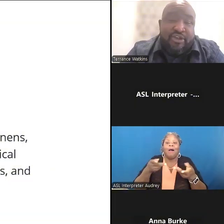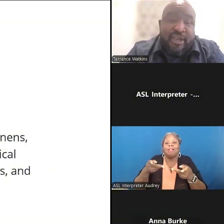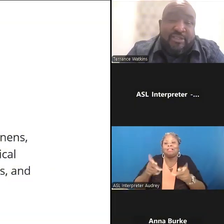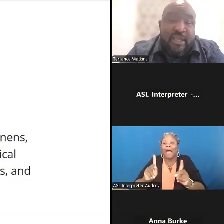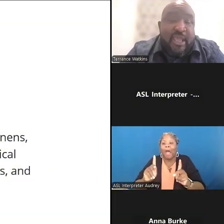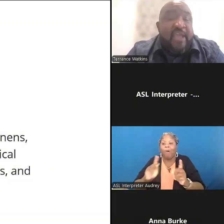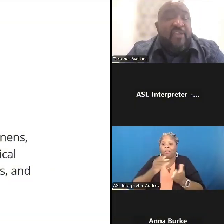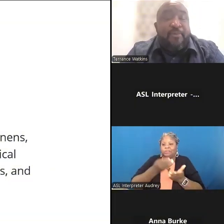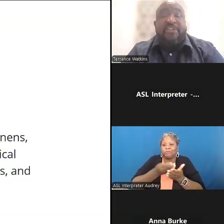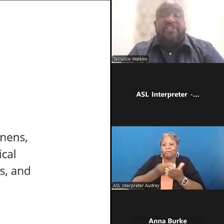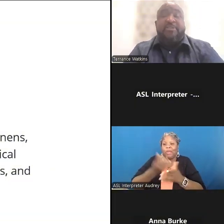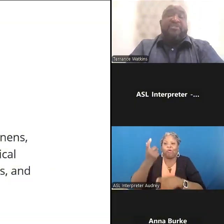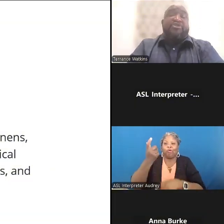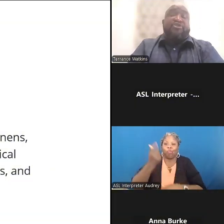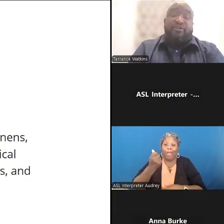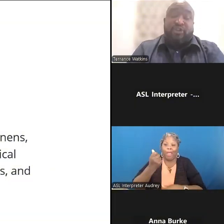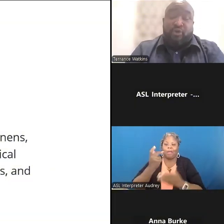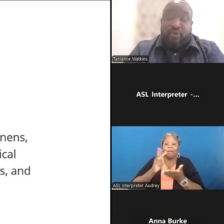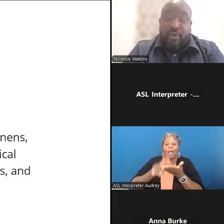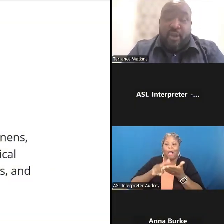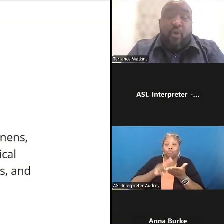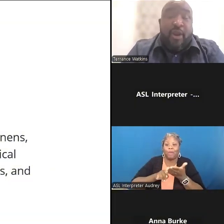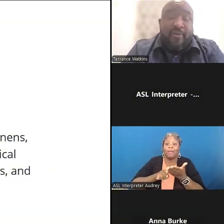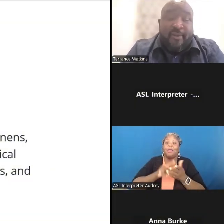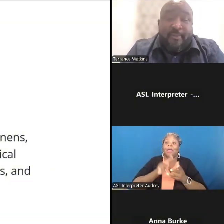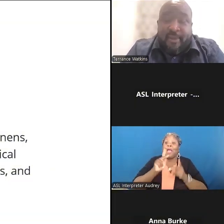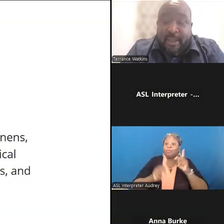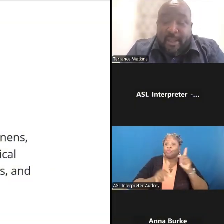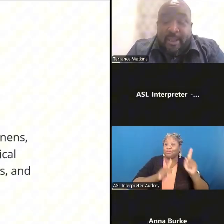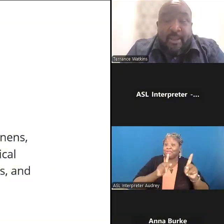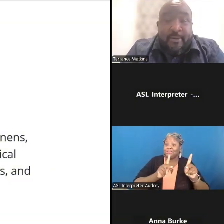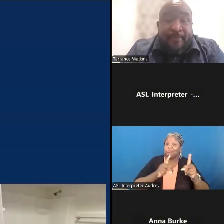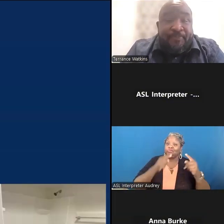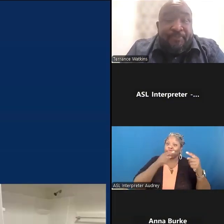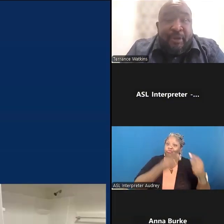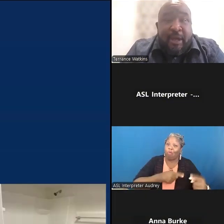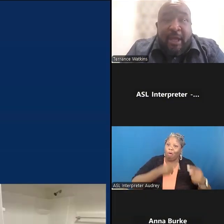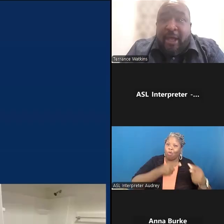grant contracts, and the participants struggle to acquire them.